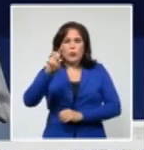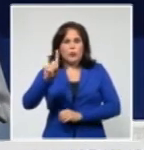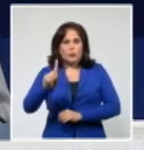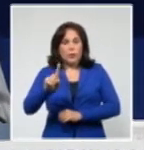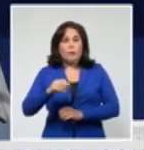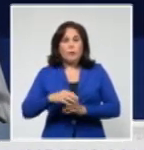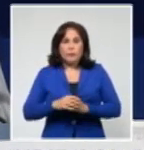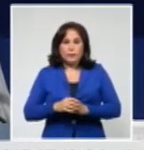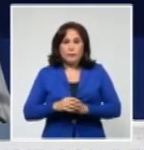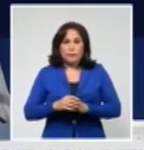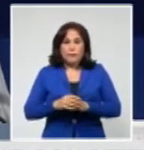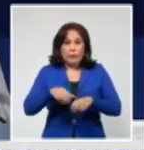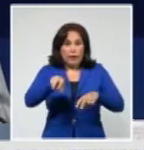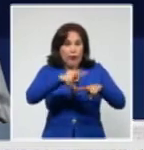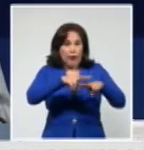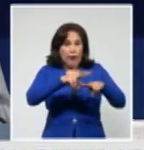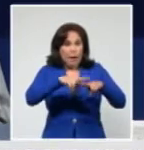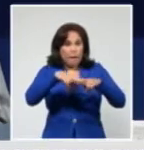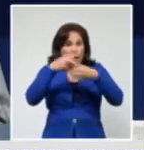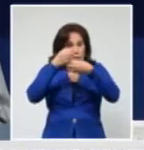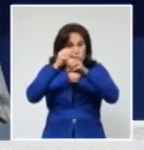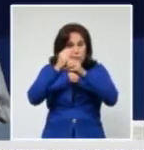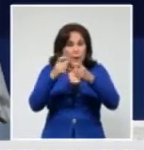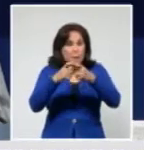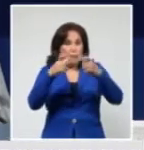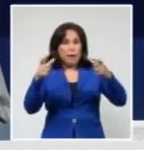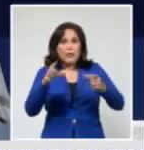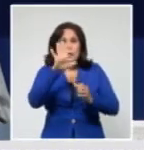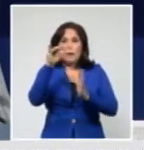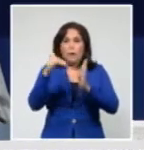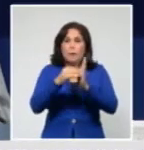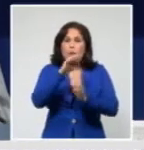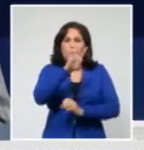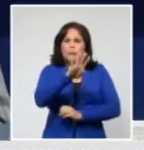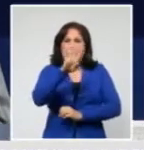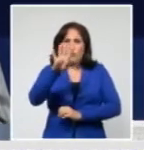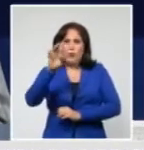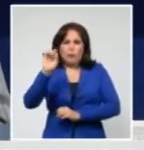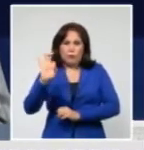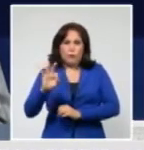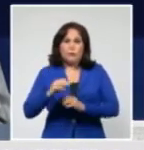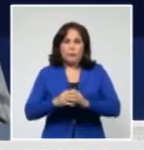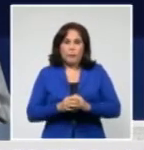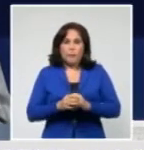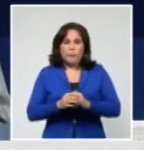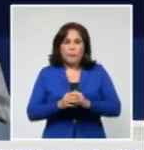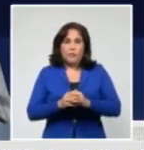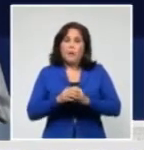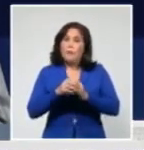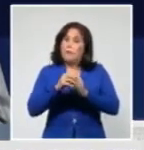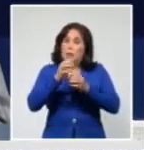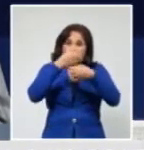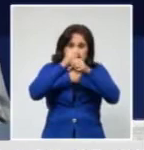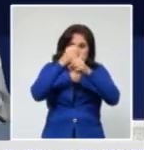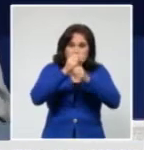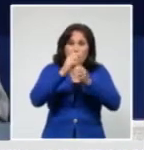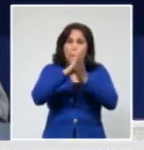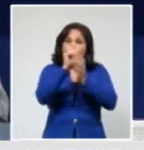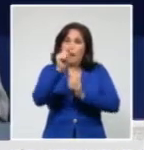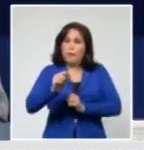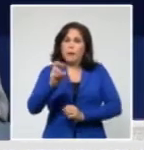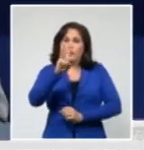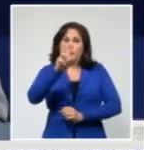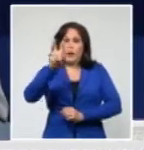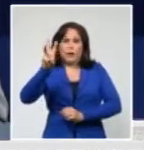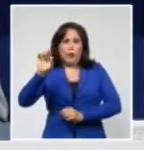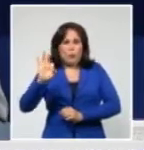tested: 53 from Pinar del Rio, 101 from Artemisa, Havana with the highest number,